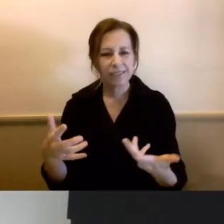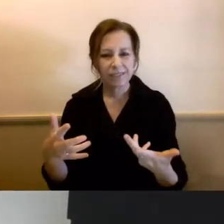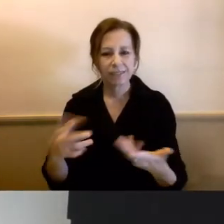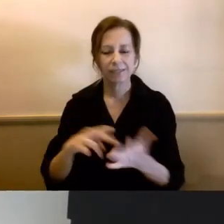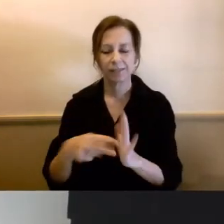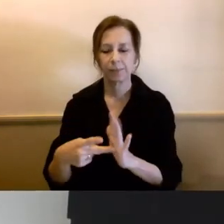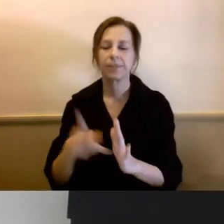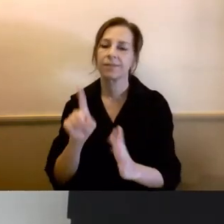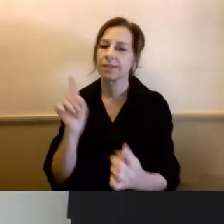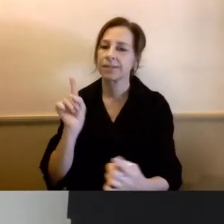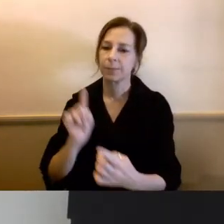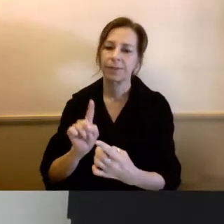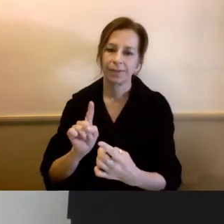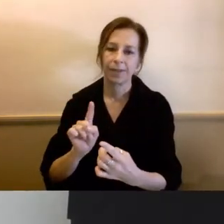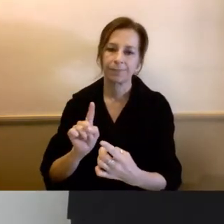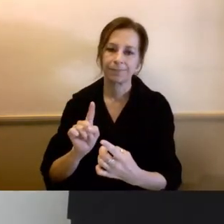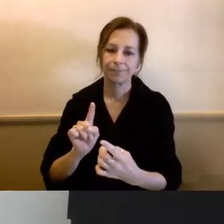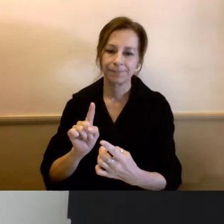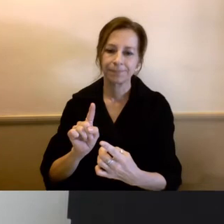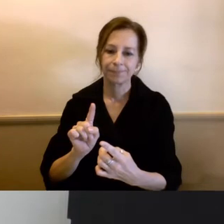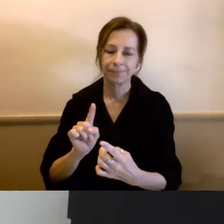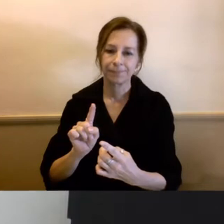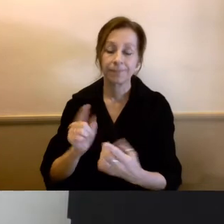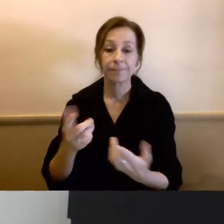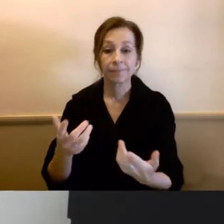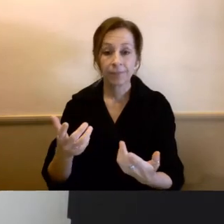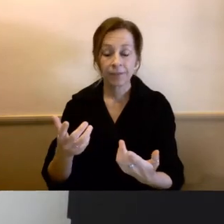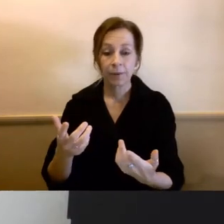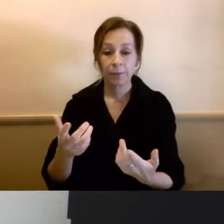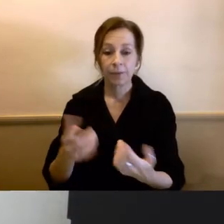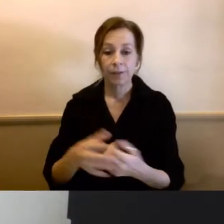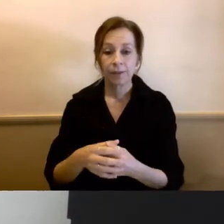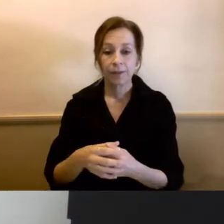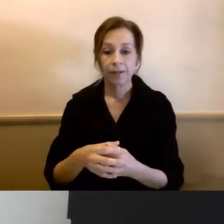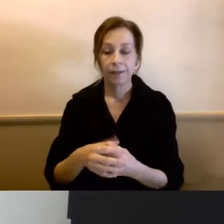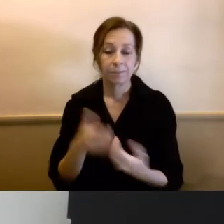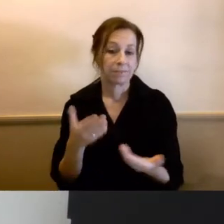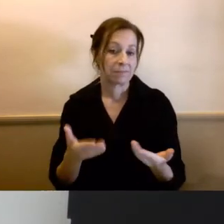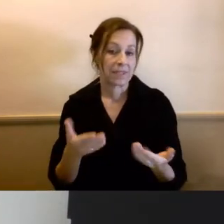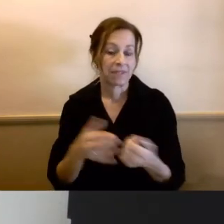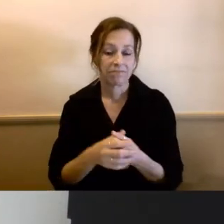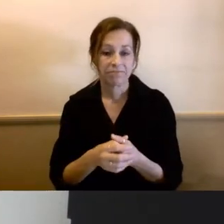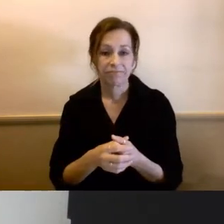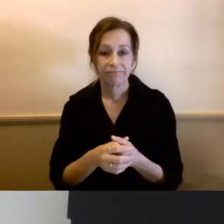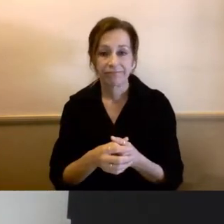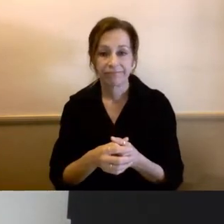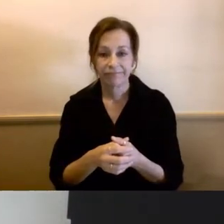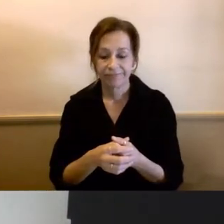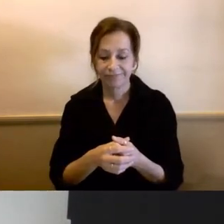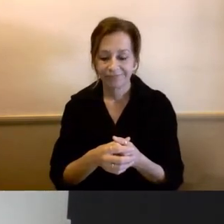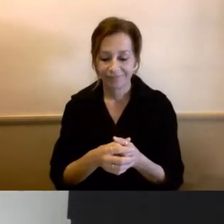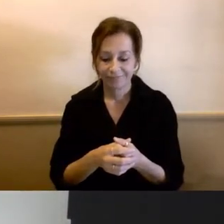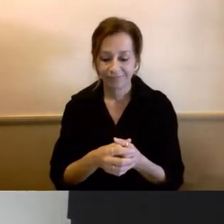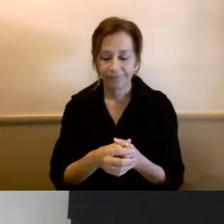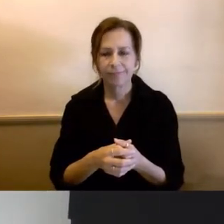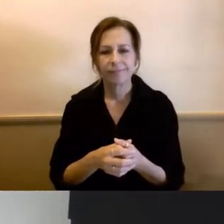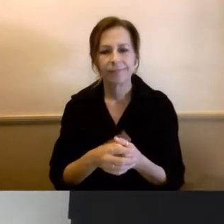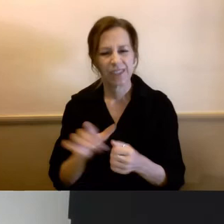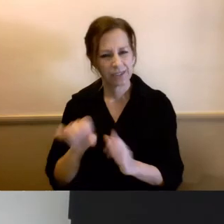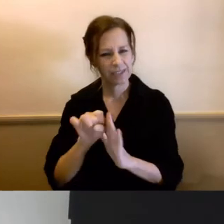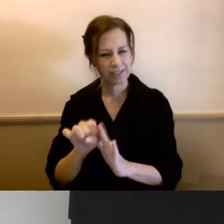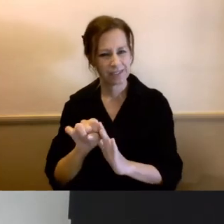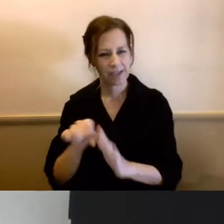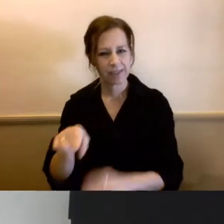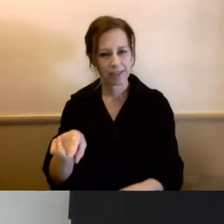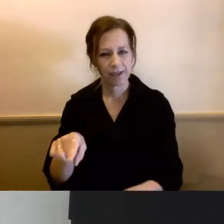so I'm just gonna have to simplify. So I might want to, I have